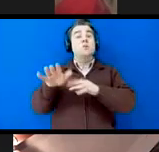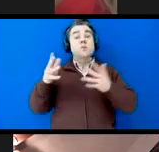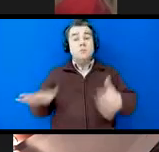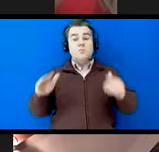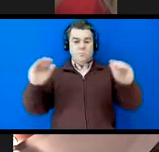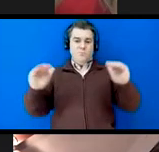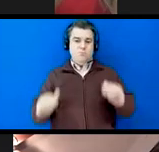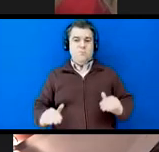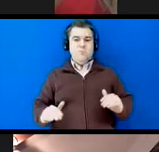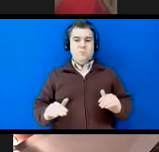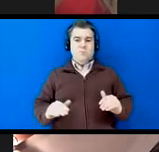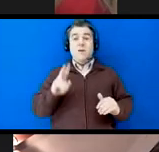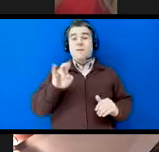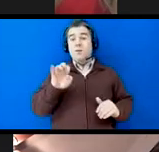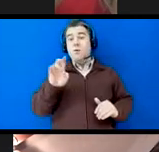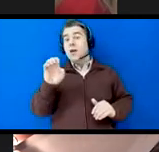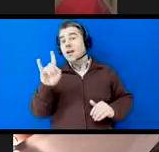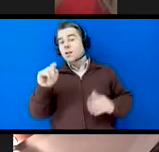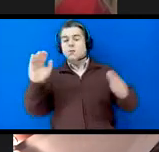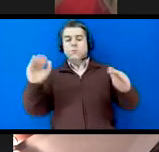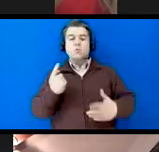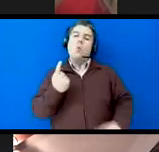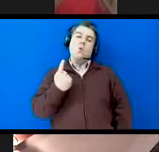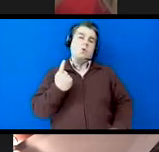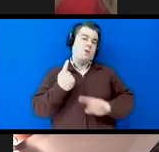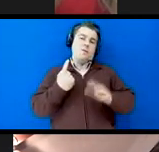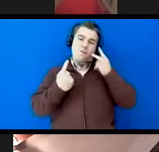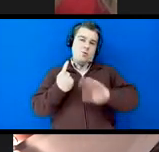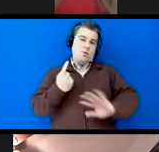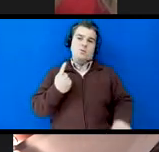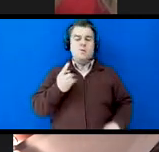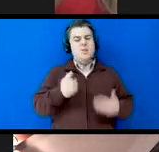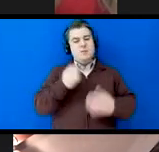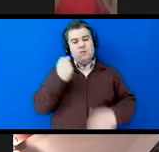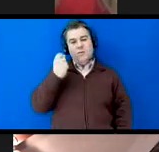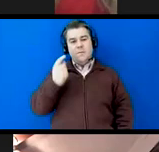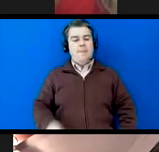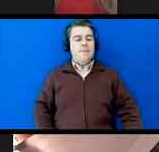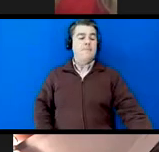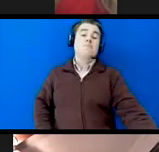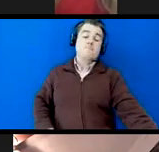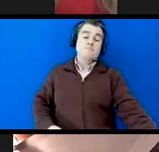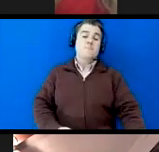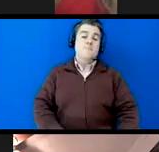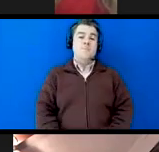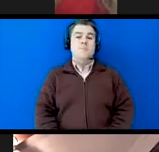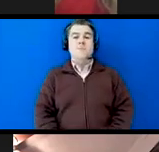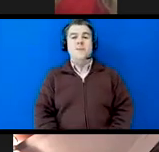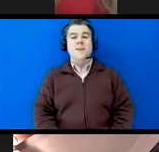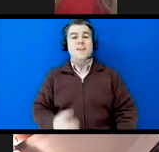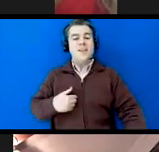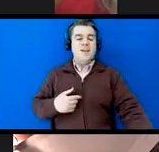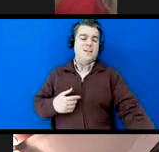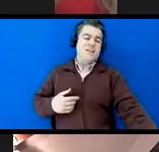be changed from view edit down to just view. So it'll be very easy to understand. So that's how simple it is to